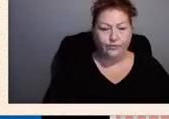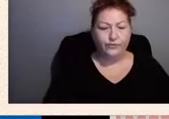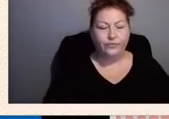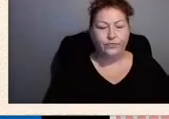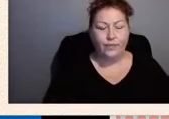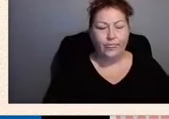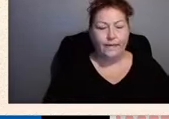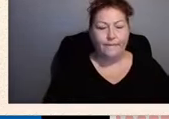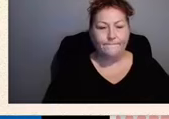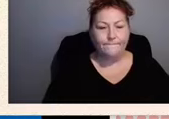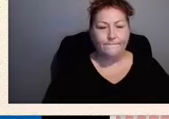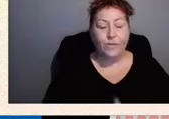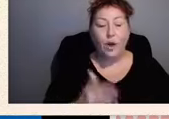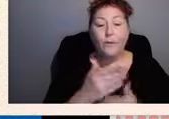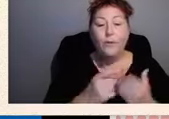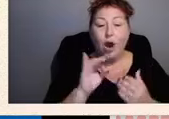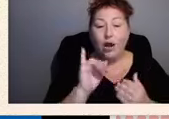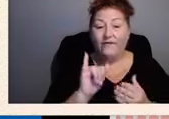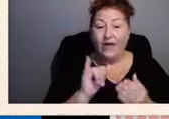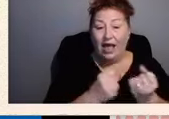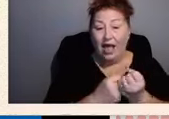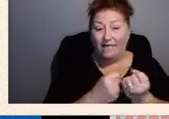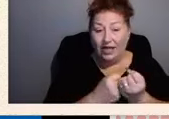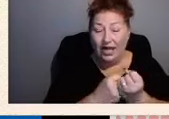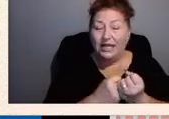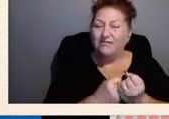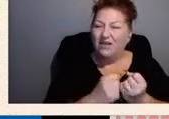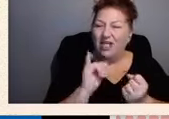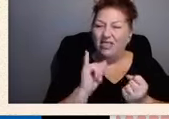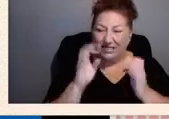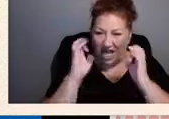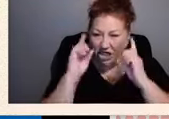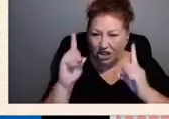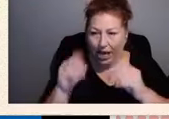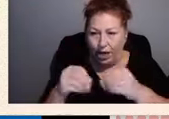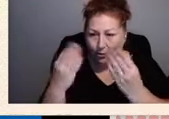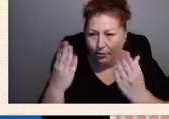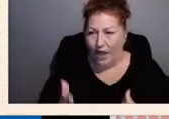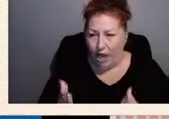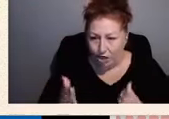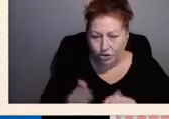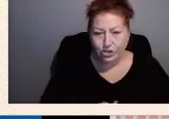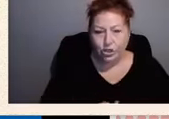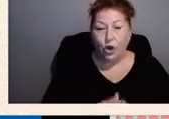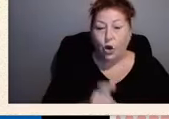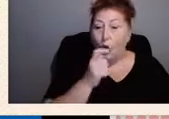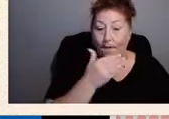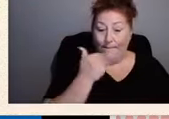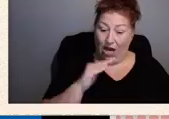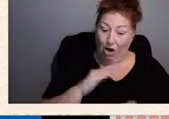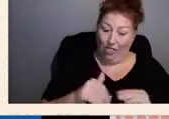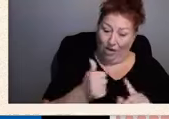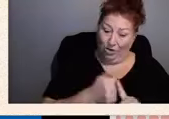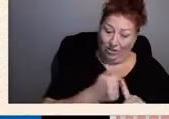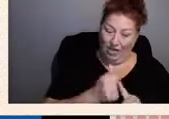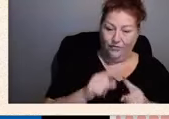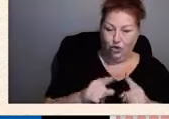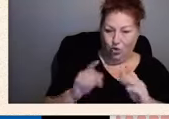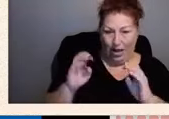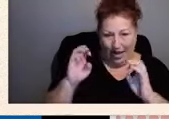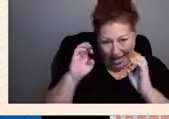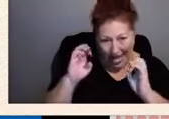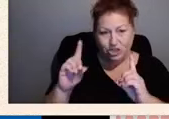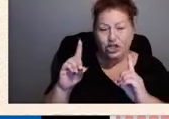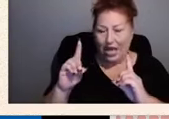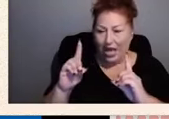Part of advocating for yourself is educating providers. Who better than you than to educate providers on your needs and